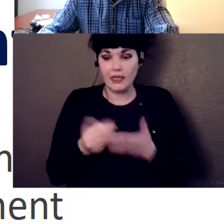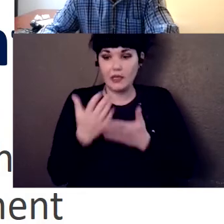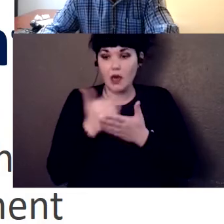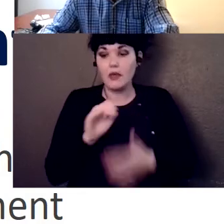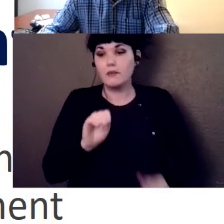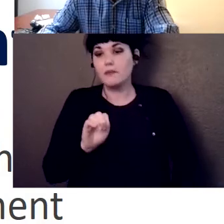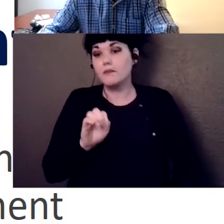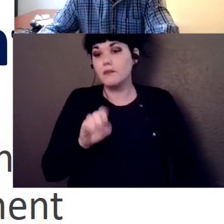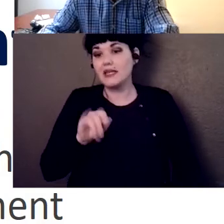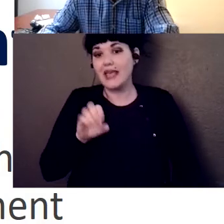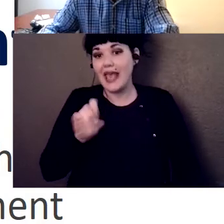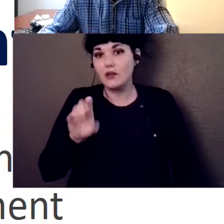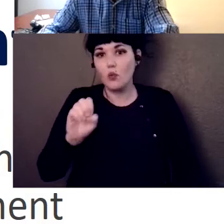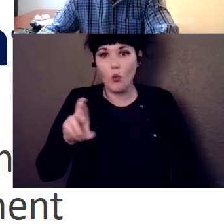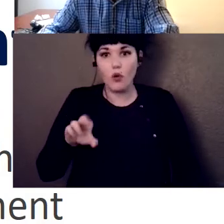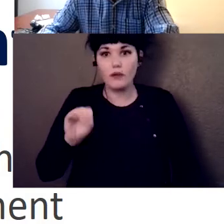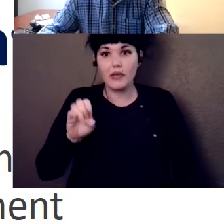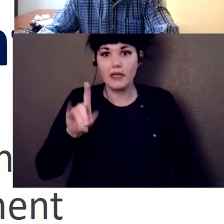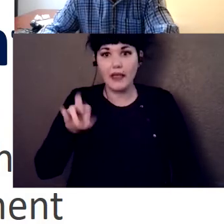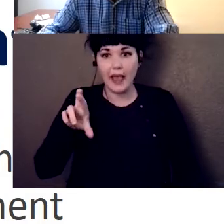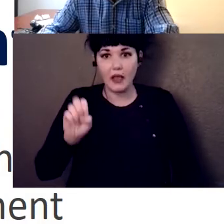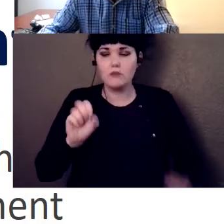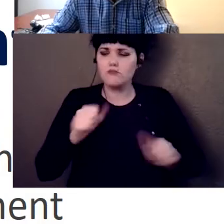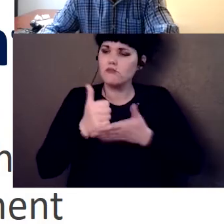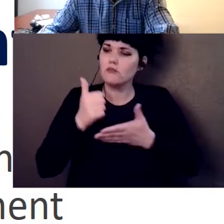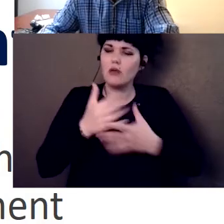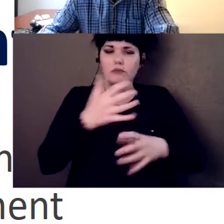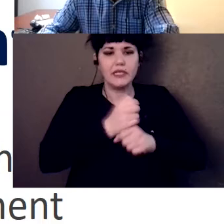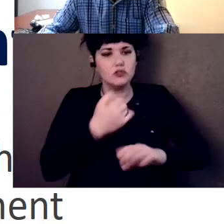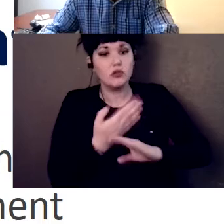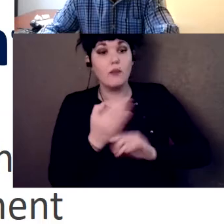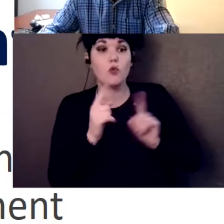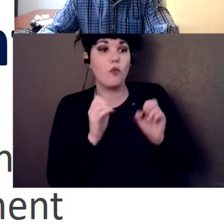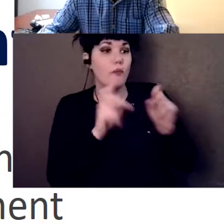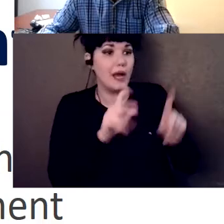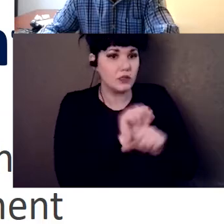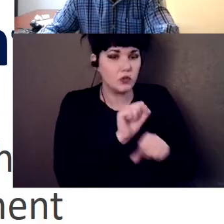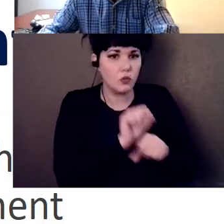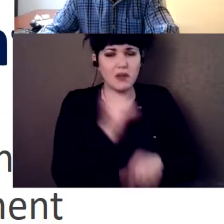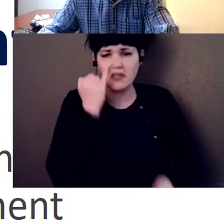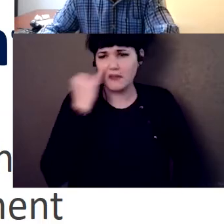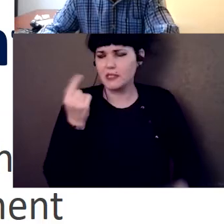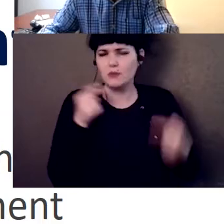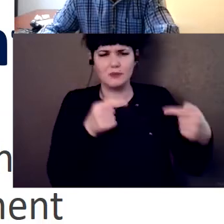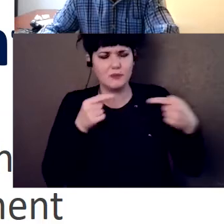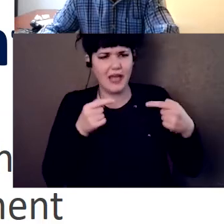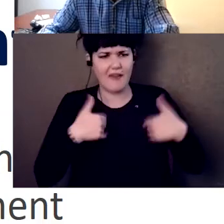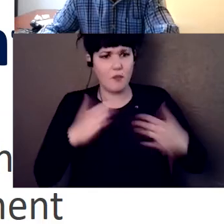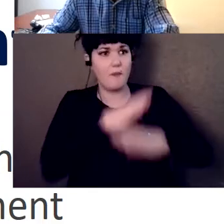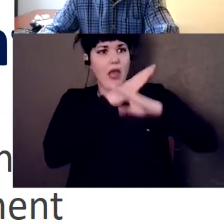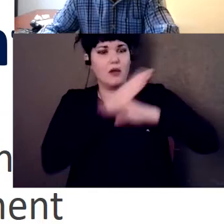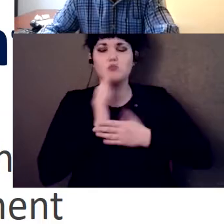Medicare, in obtaining, maintaining, returning to work, and who are experiencing barriers to their efforts to work. We can also